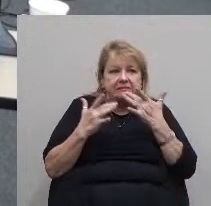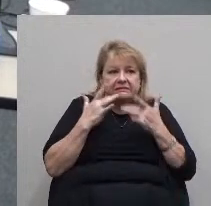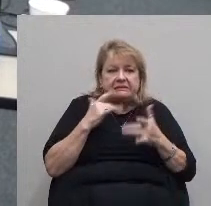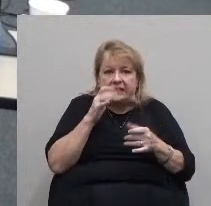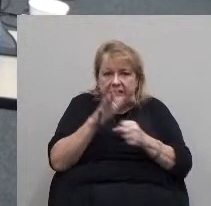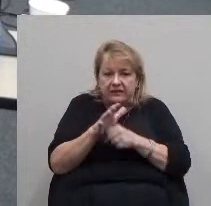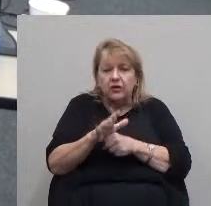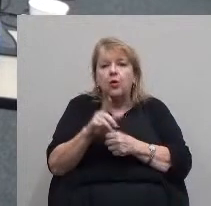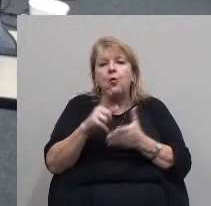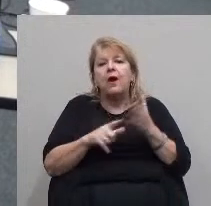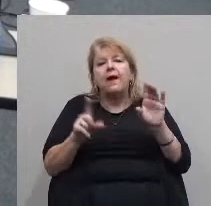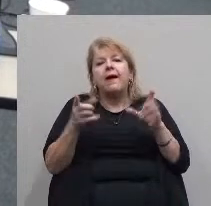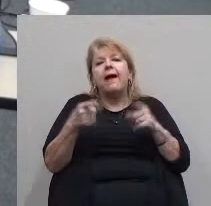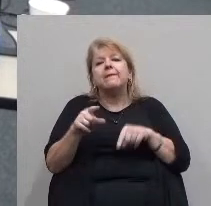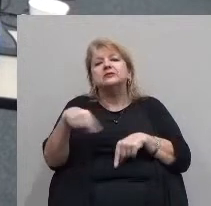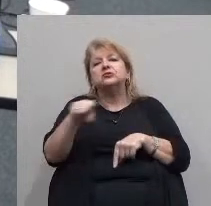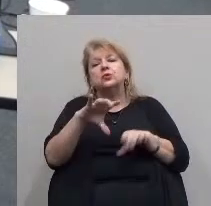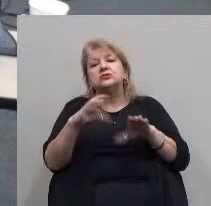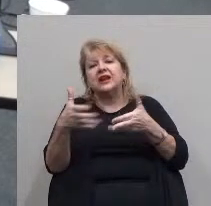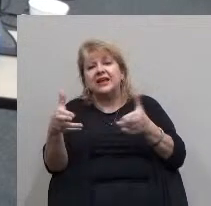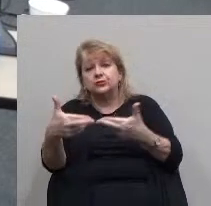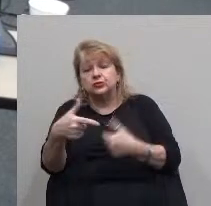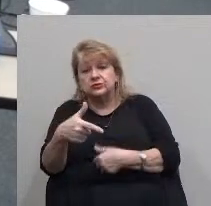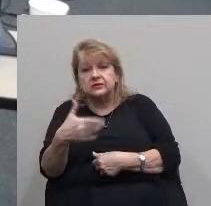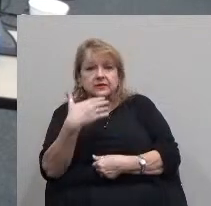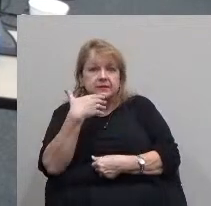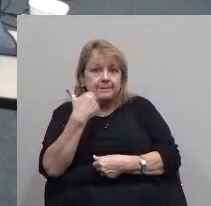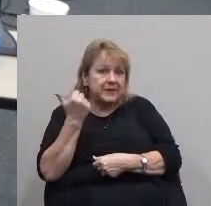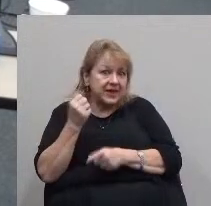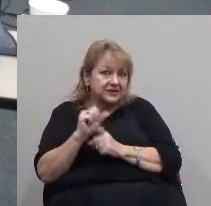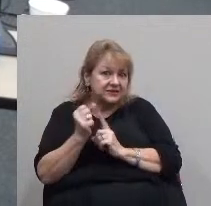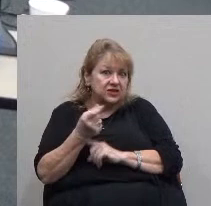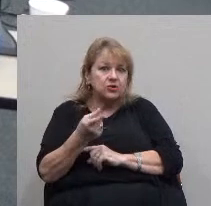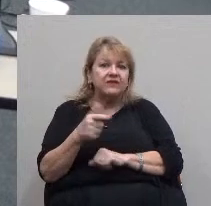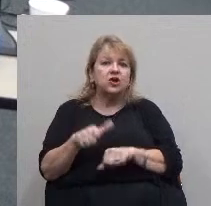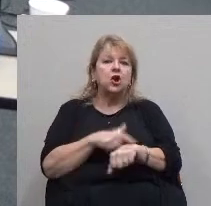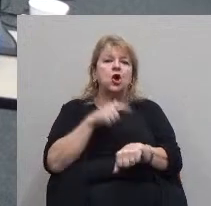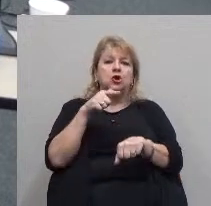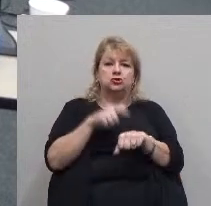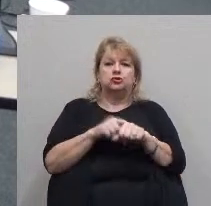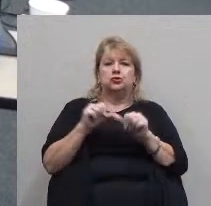classrooms? Either best case scenario is you have a long-term sub.